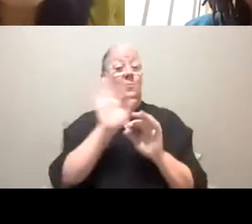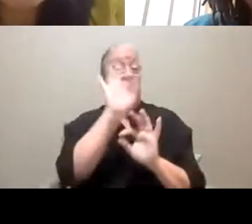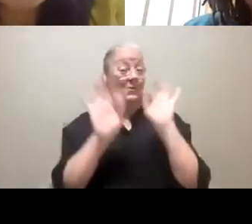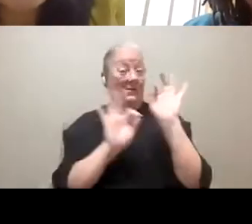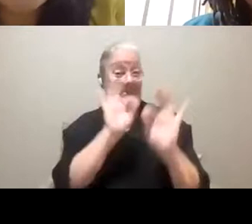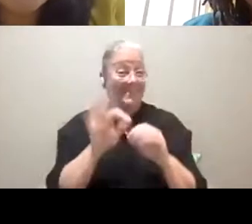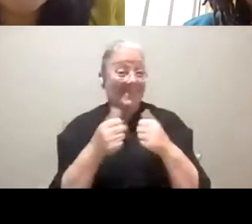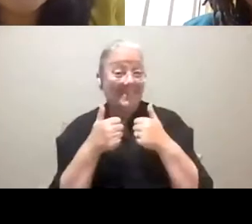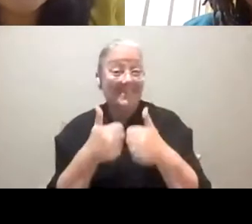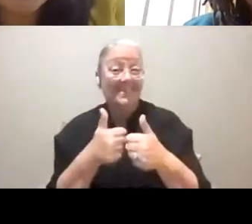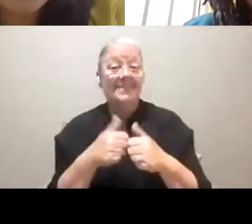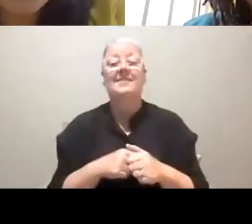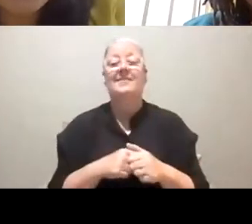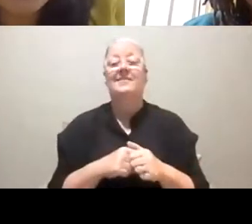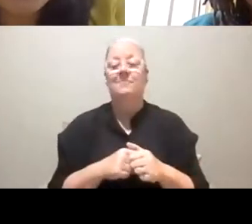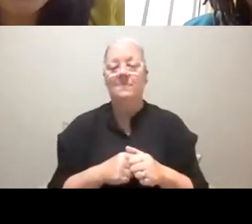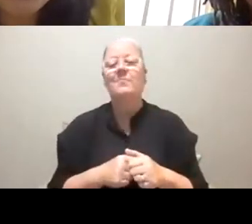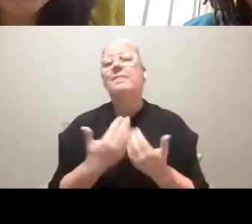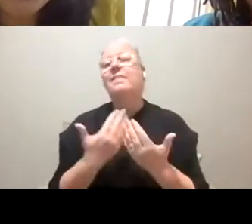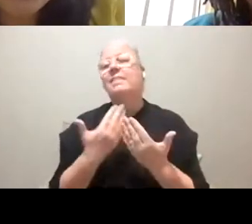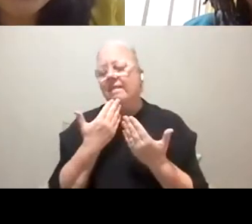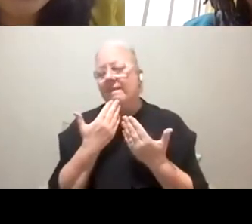Thank you for your question,